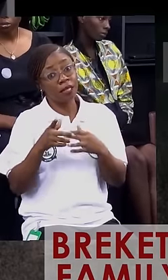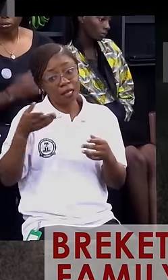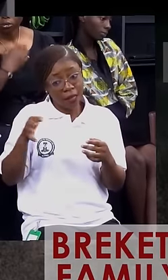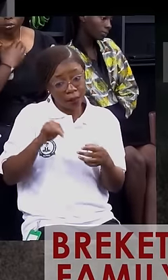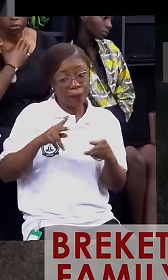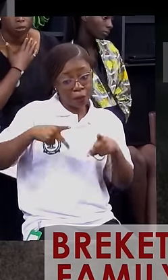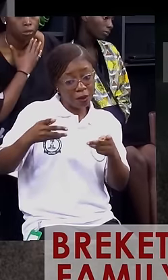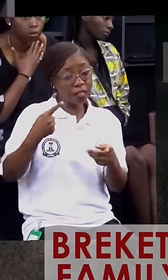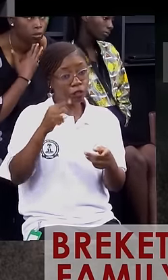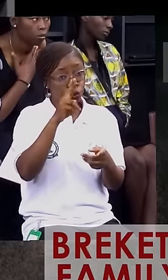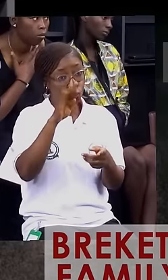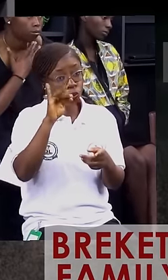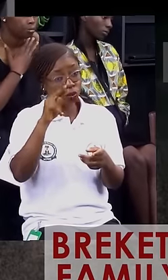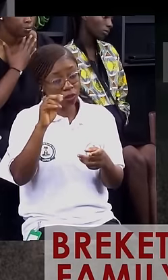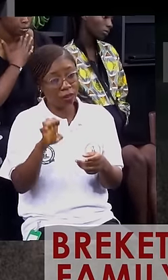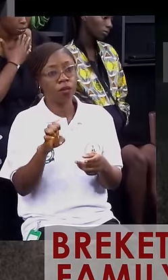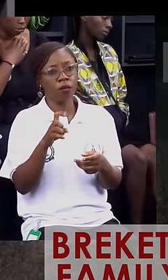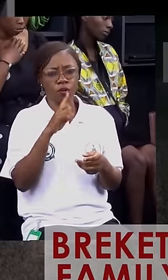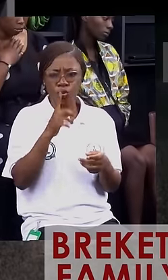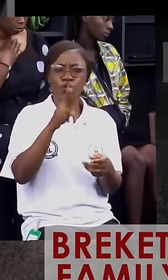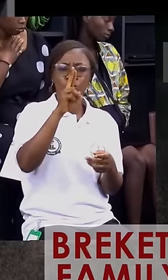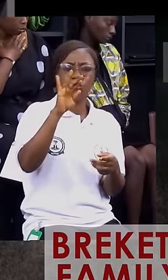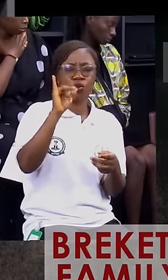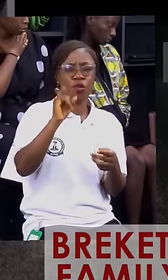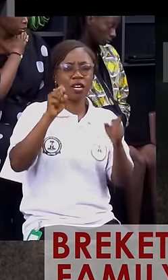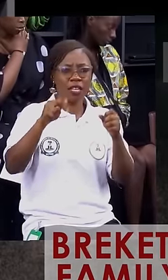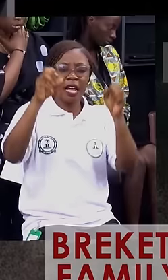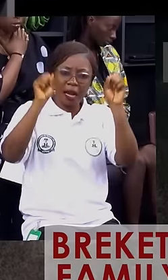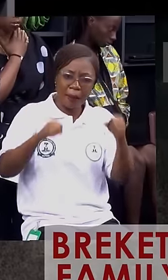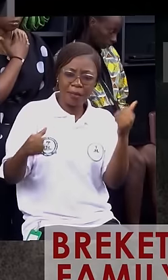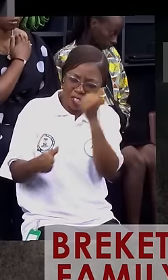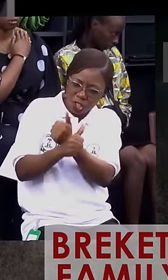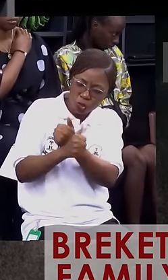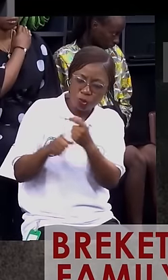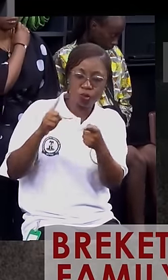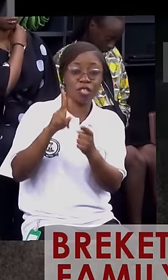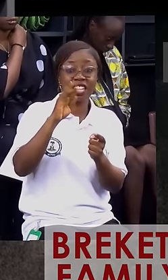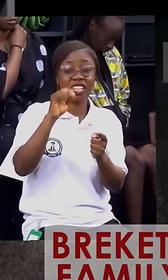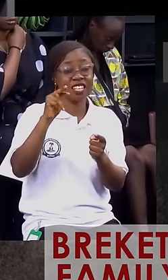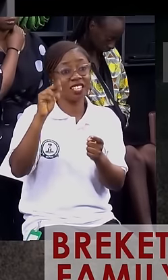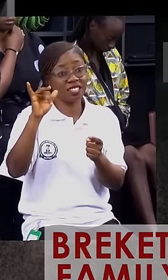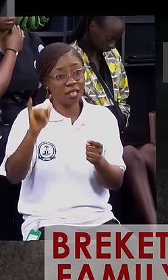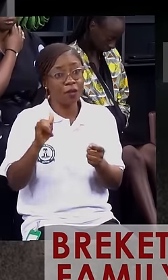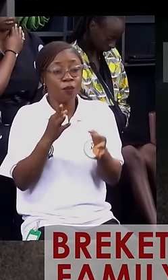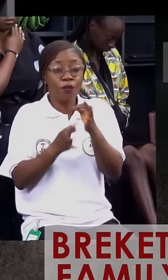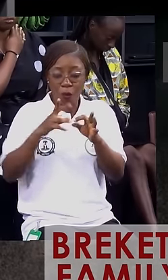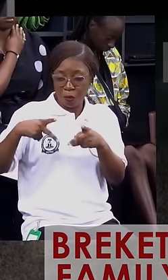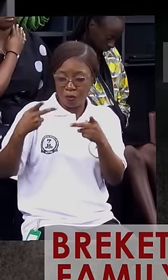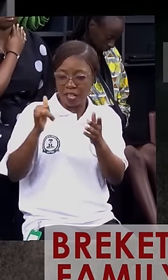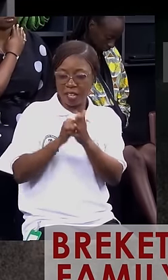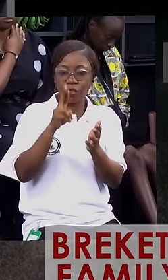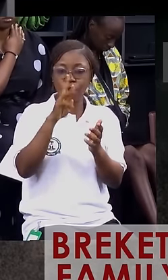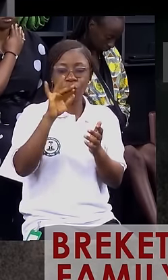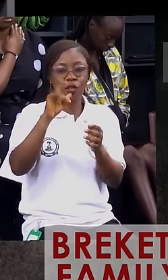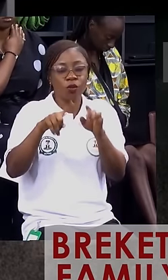yet urine can be very dangerous to the kidneys. So once the kidney produces the urine never goes back to the kidneys.